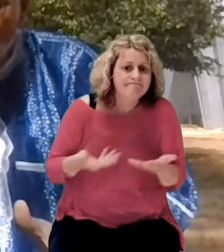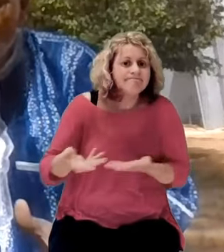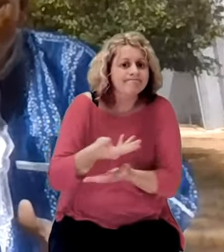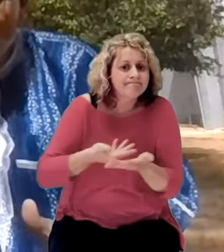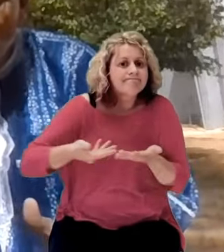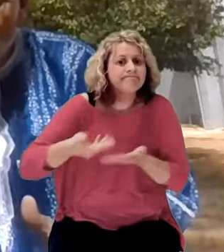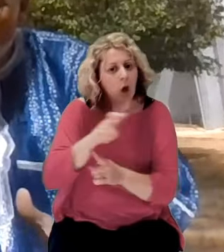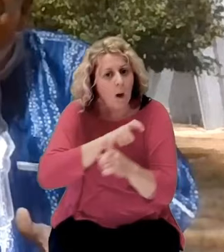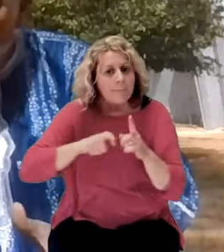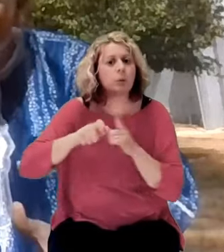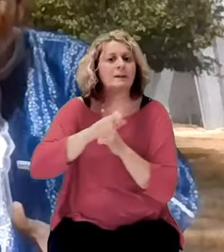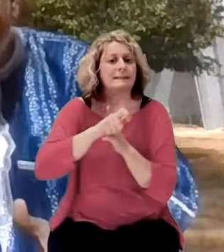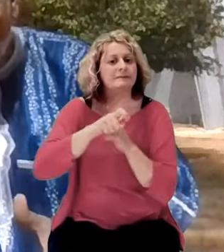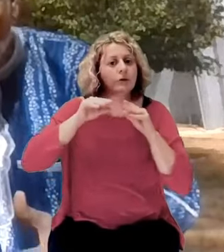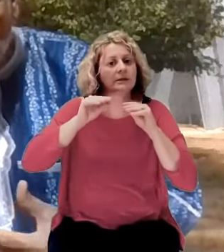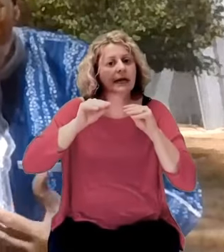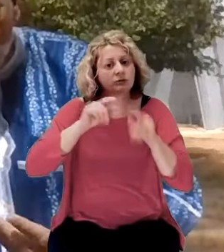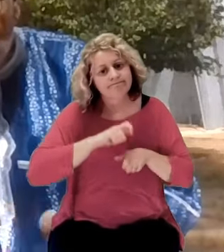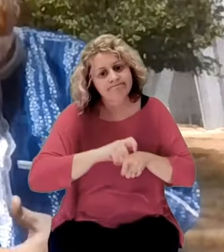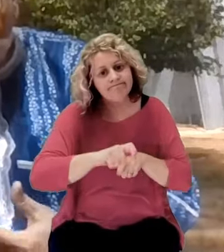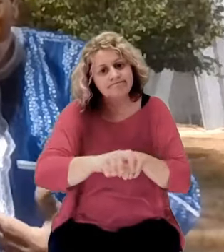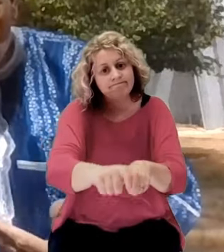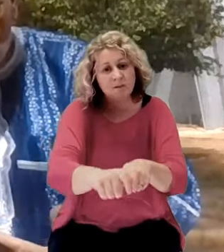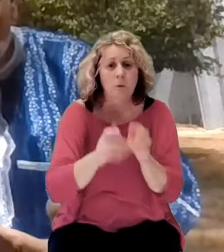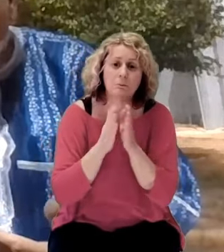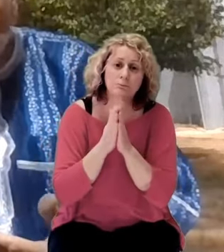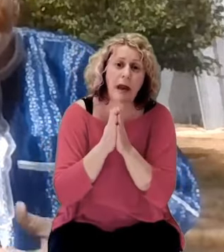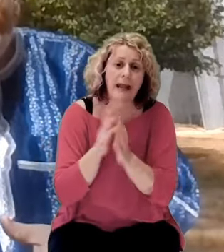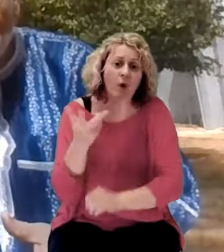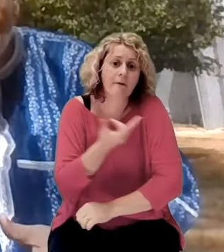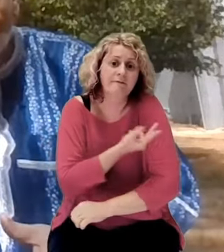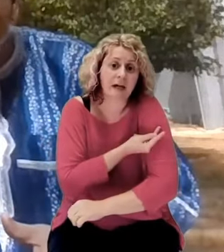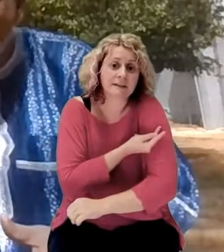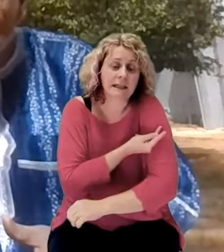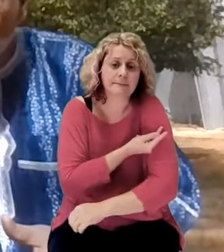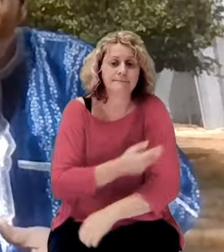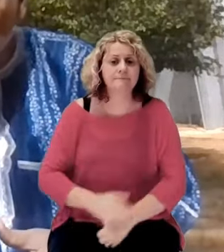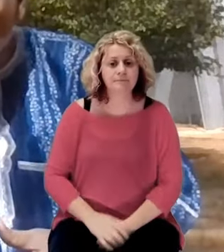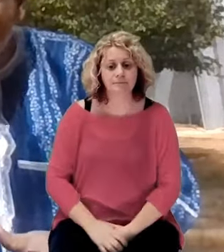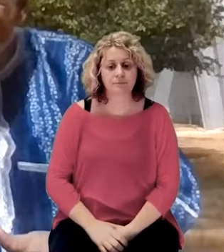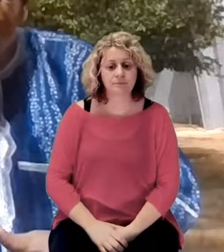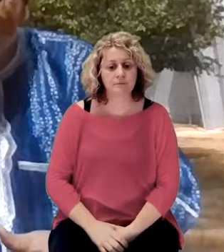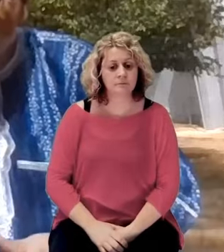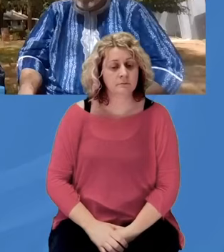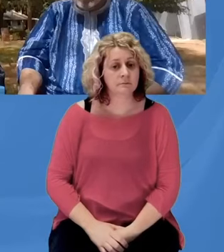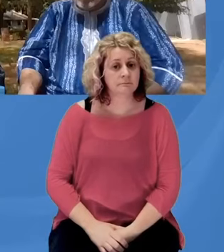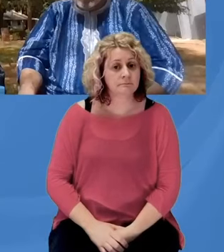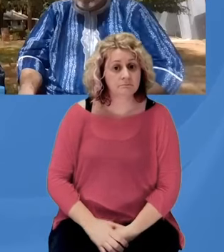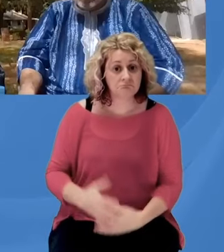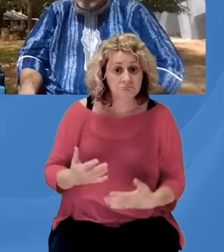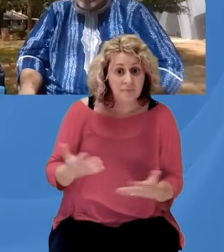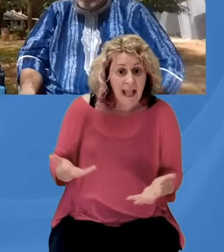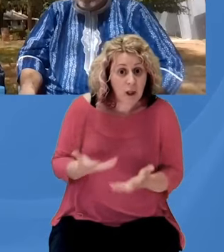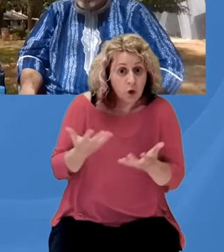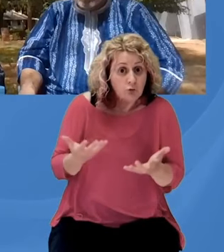together again as a community for the education to continue. So pray for a vaccine.